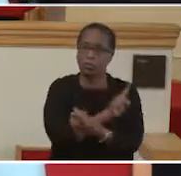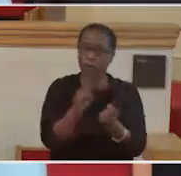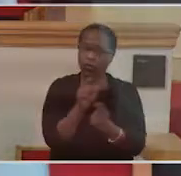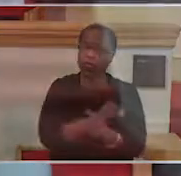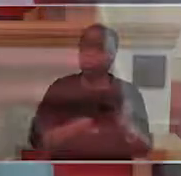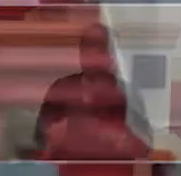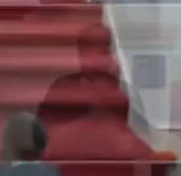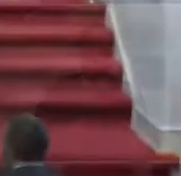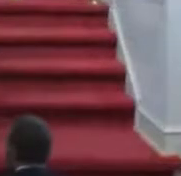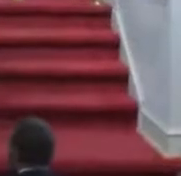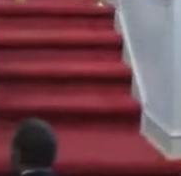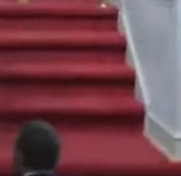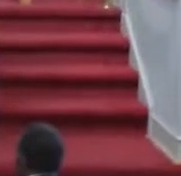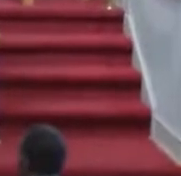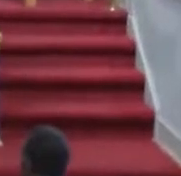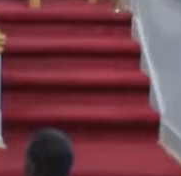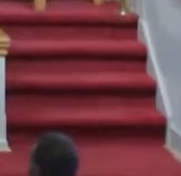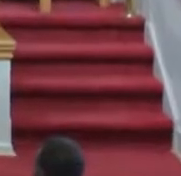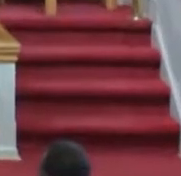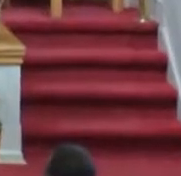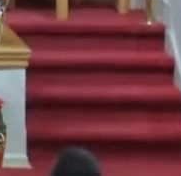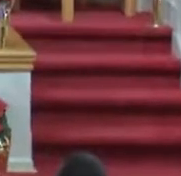one another.